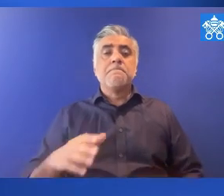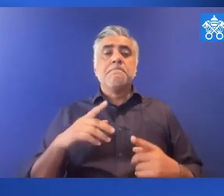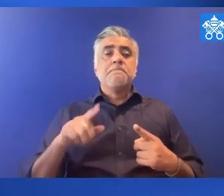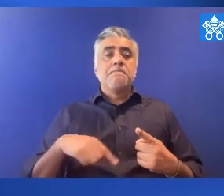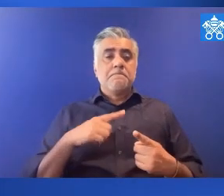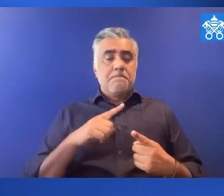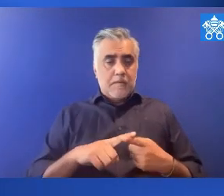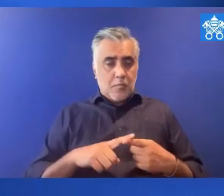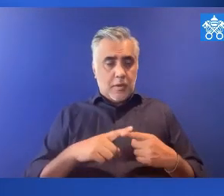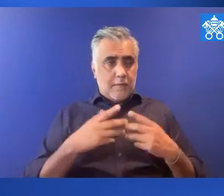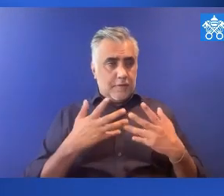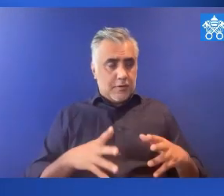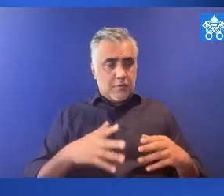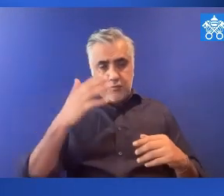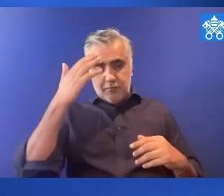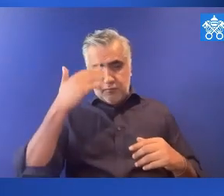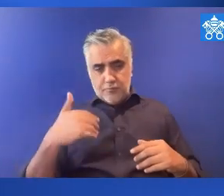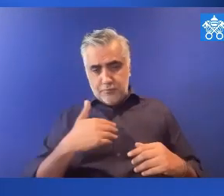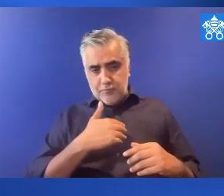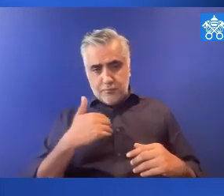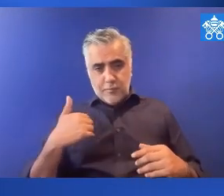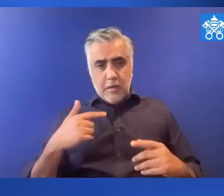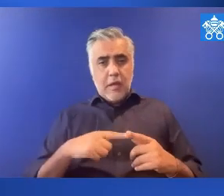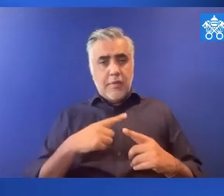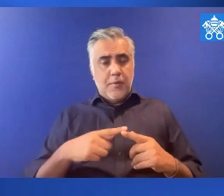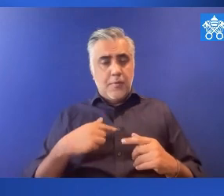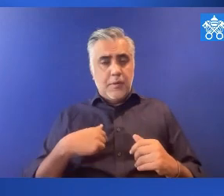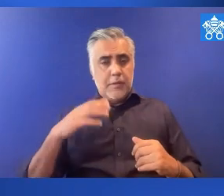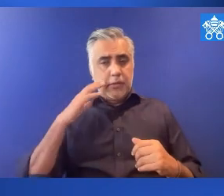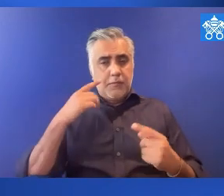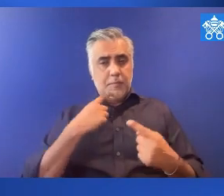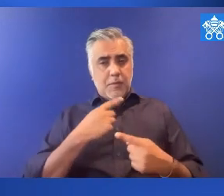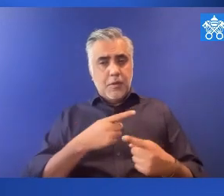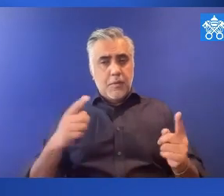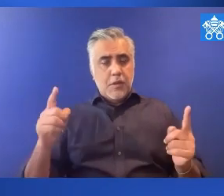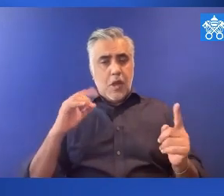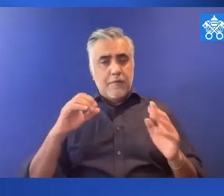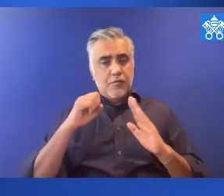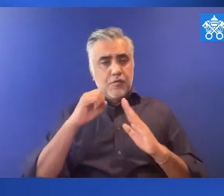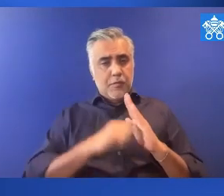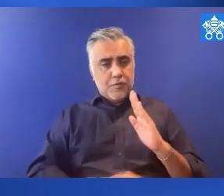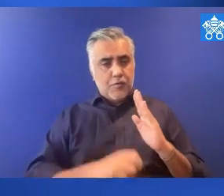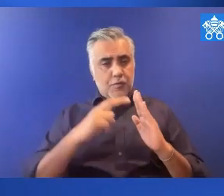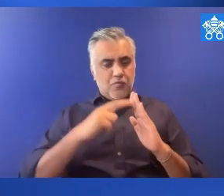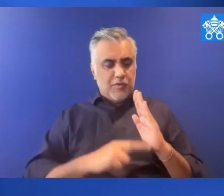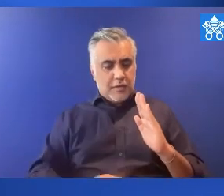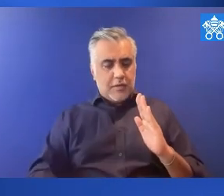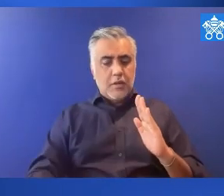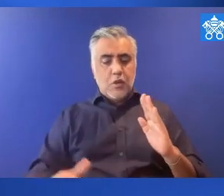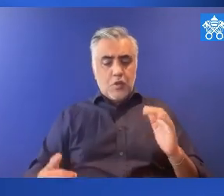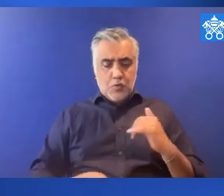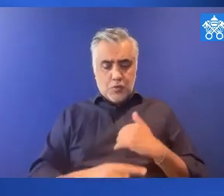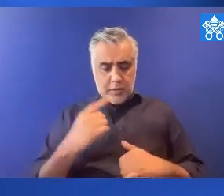When the general audience starts, the Pope will start with the sign of the cross, and then we will listen to the proclamation of